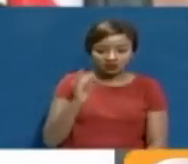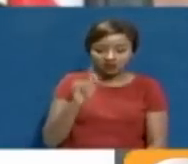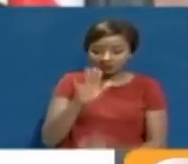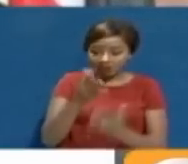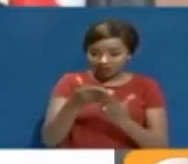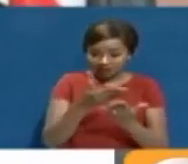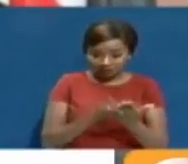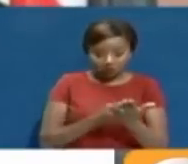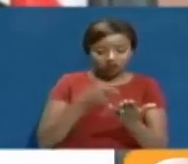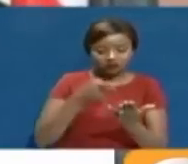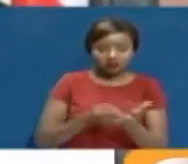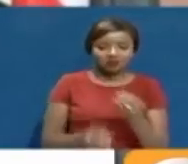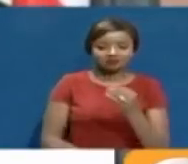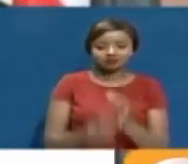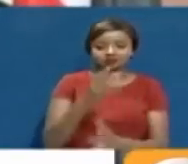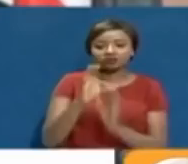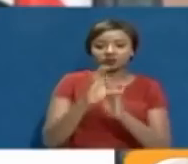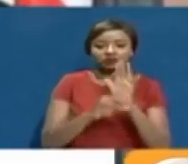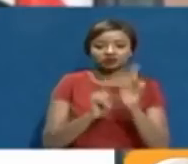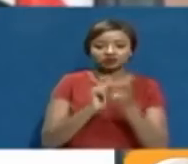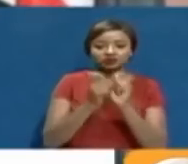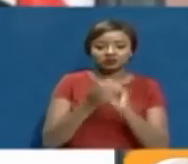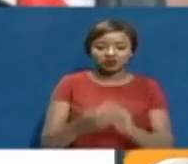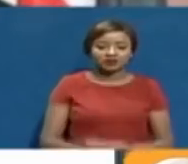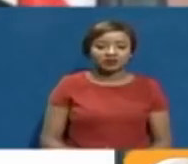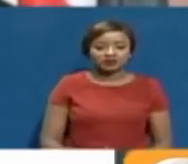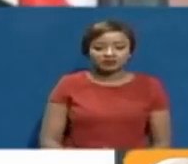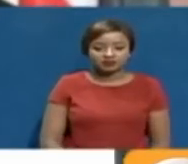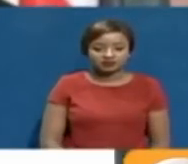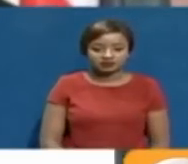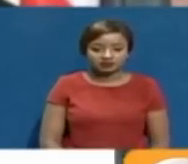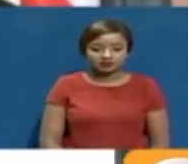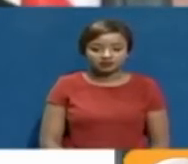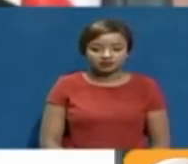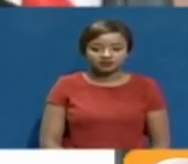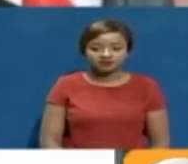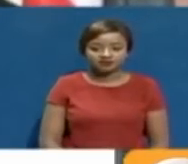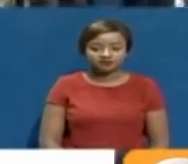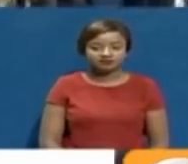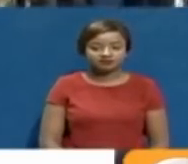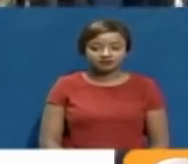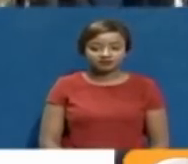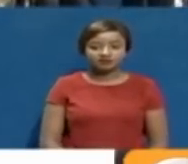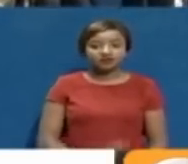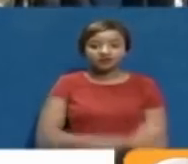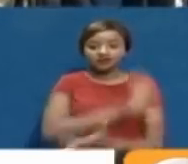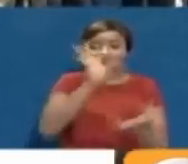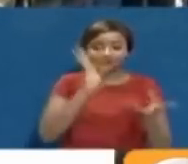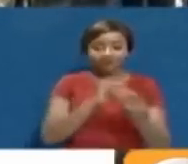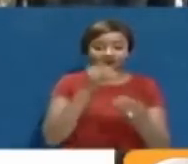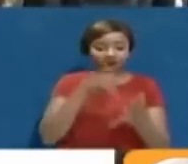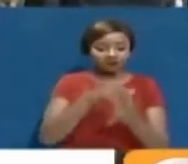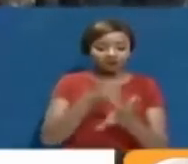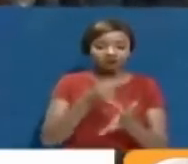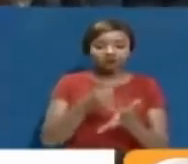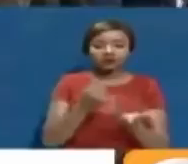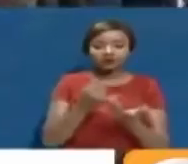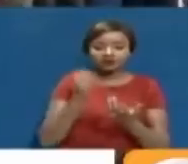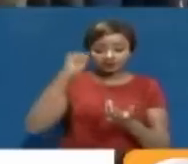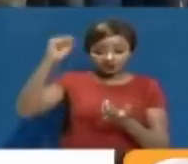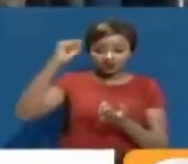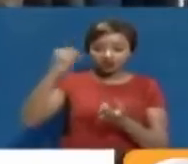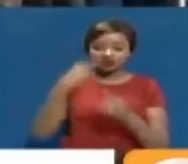report led to the current quest to amend the 2010 Constitution. With over 50 years combined in political leadership and